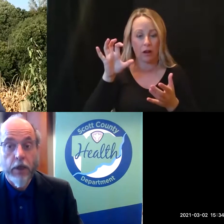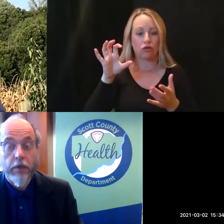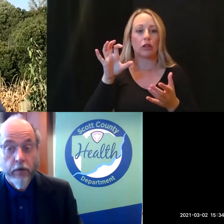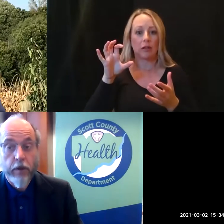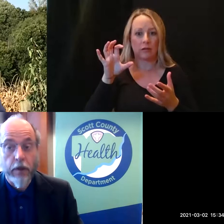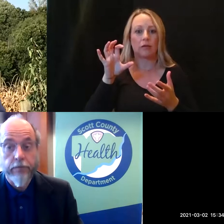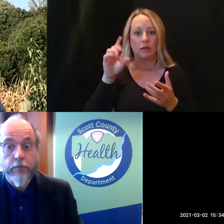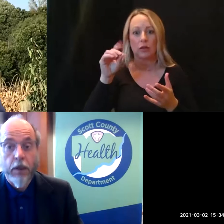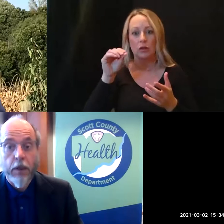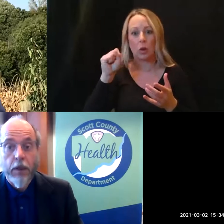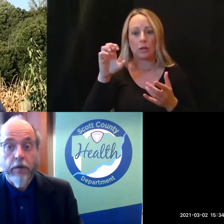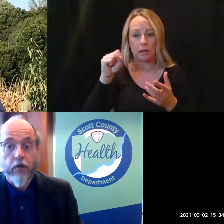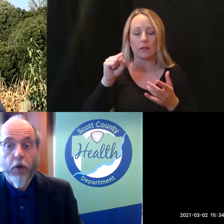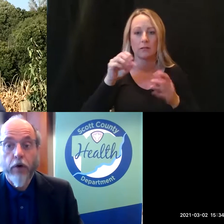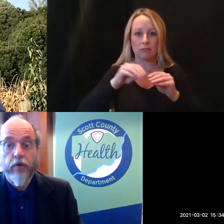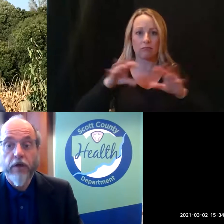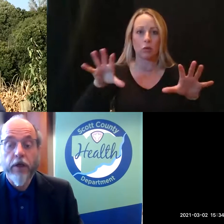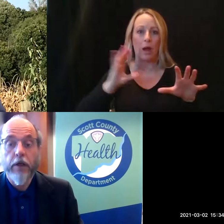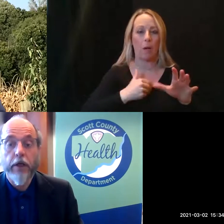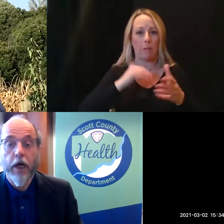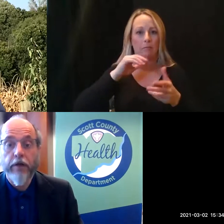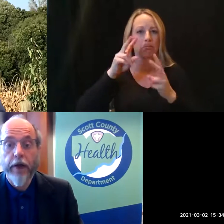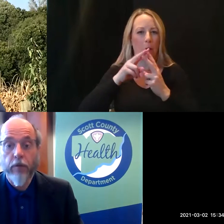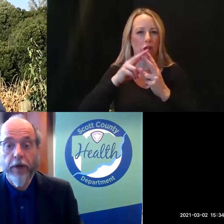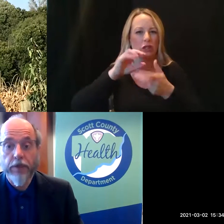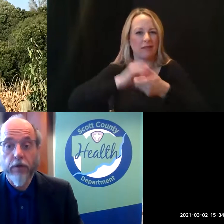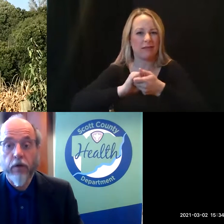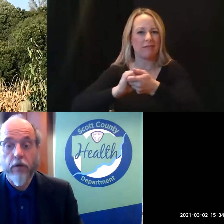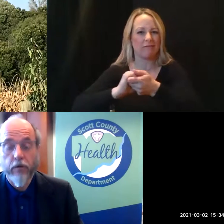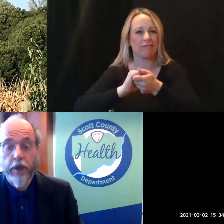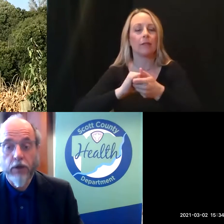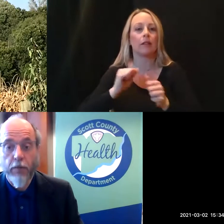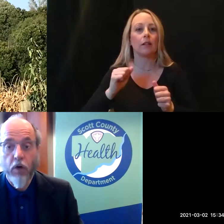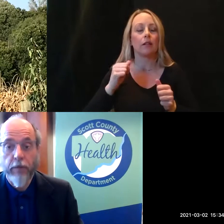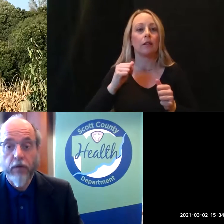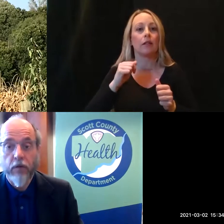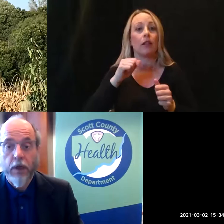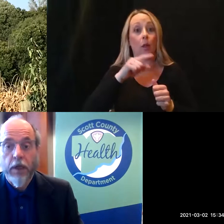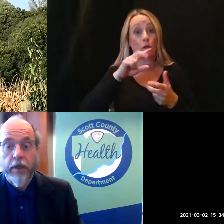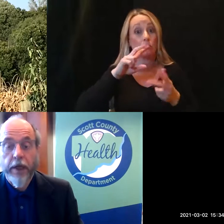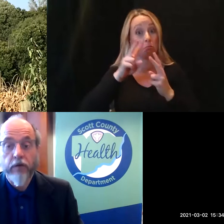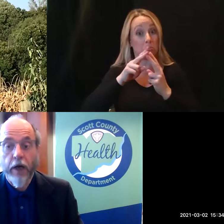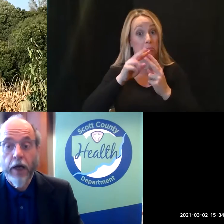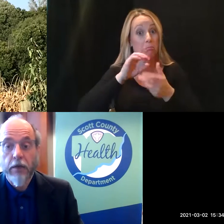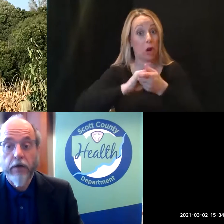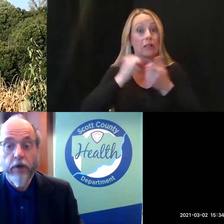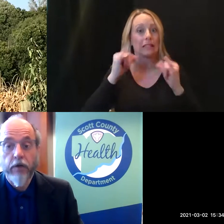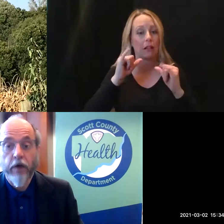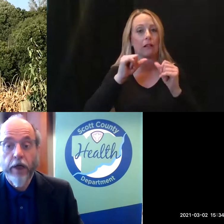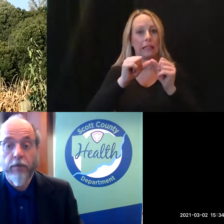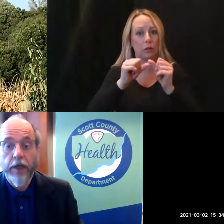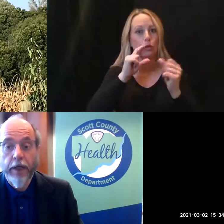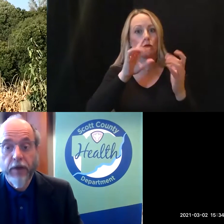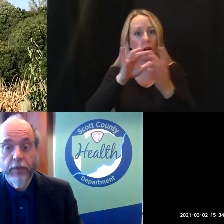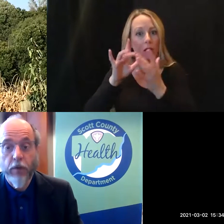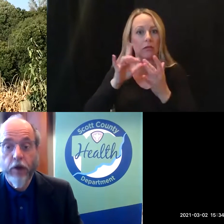allocation to them. These partners continue to contact their patients to schedule appointments. CASI continues to